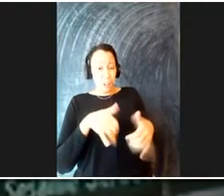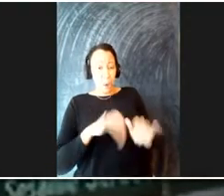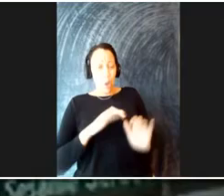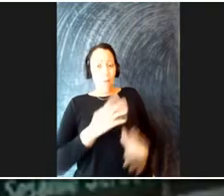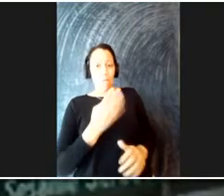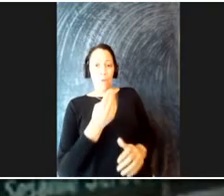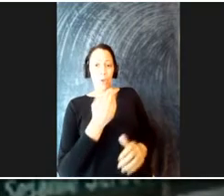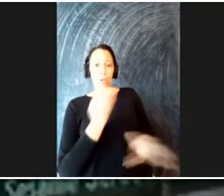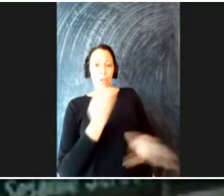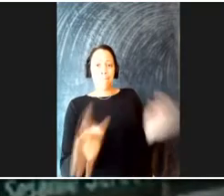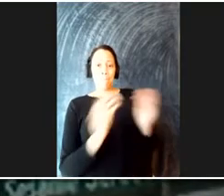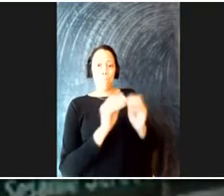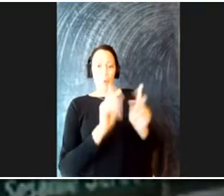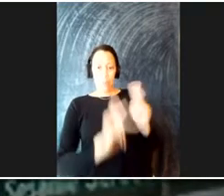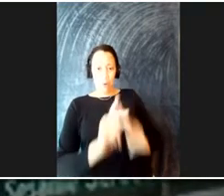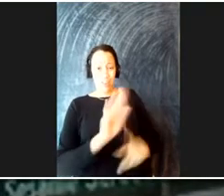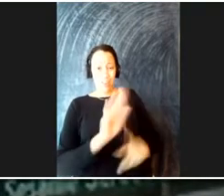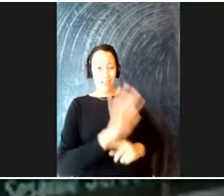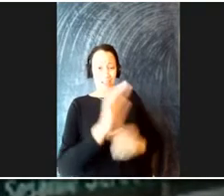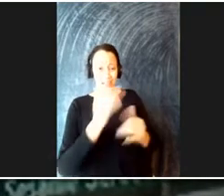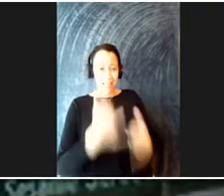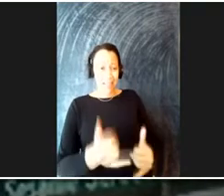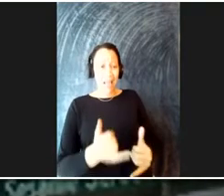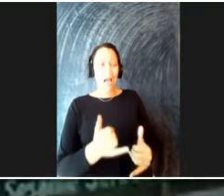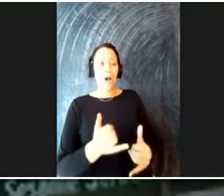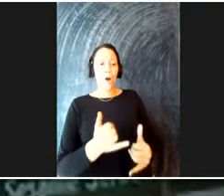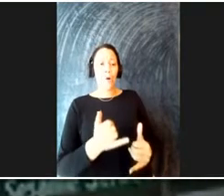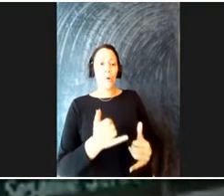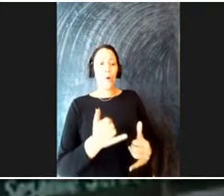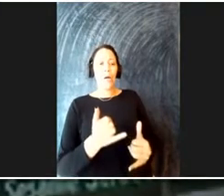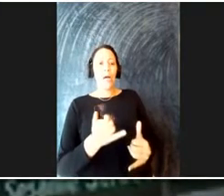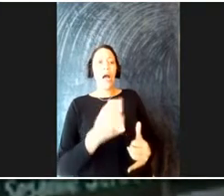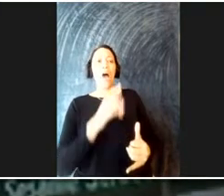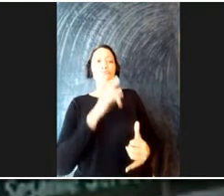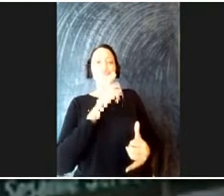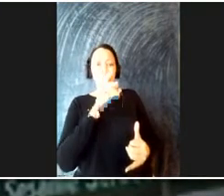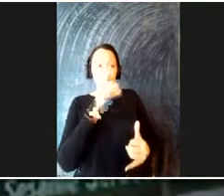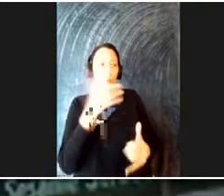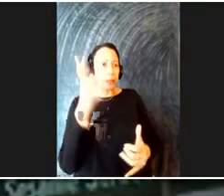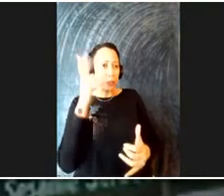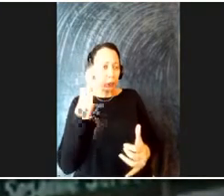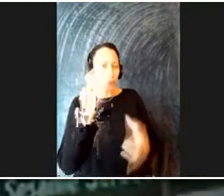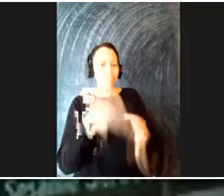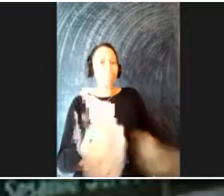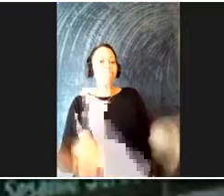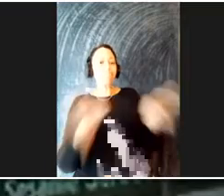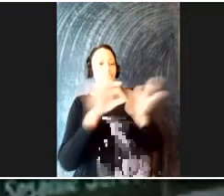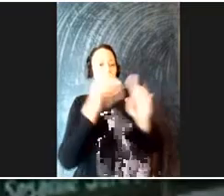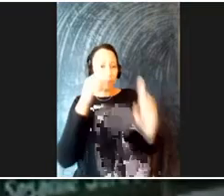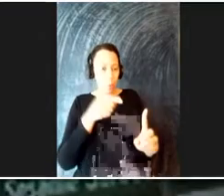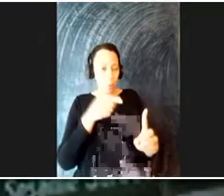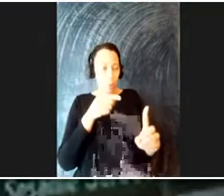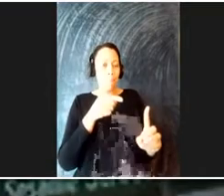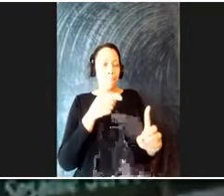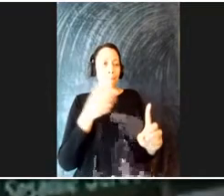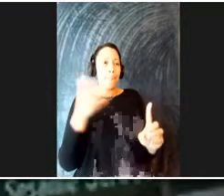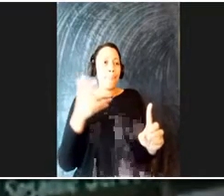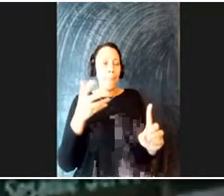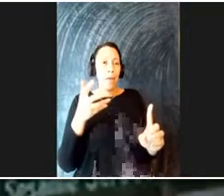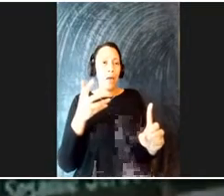ask you to try to summarize that in about a minute and then for the people who are waiting to